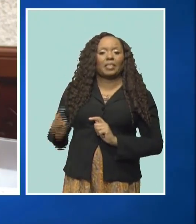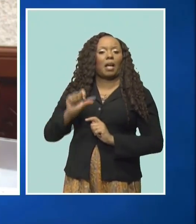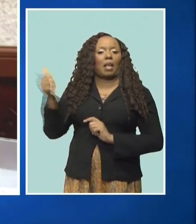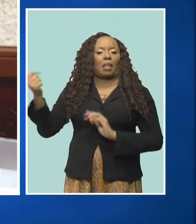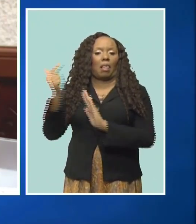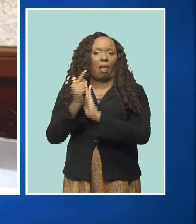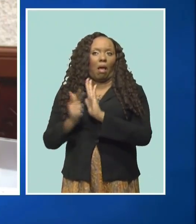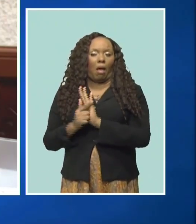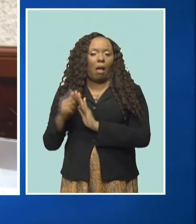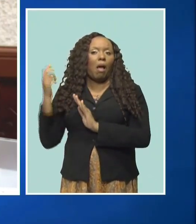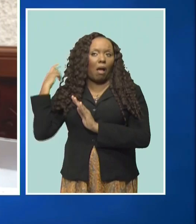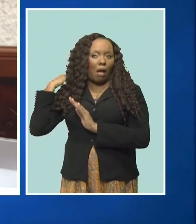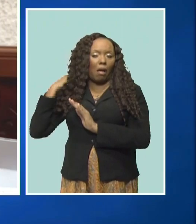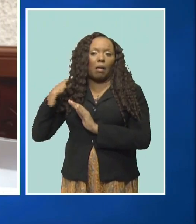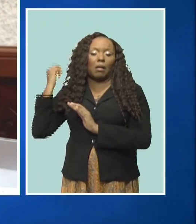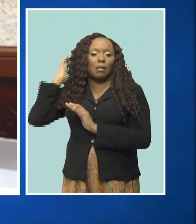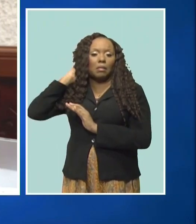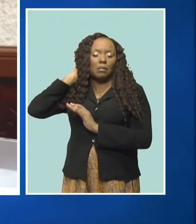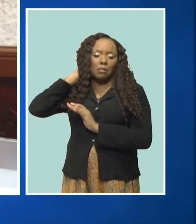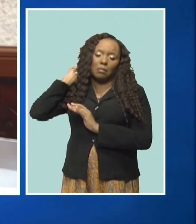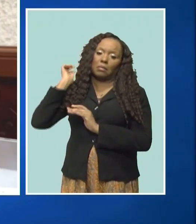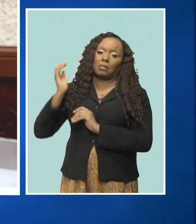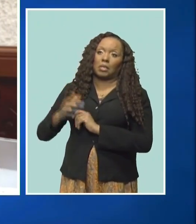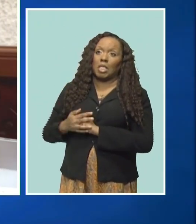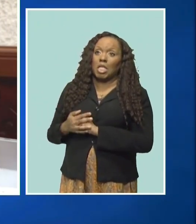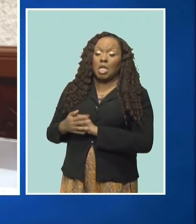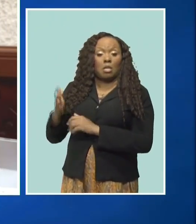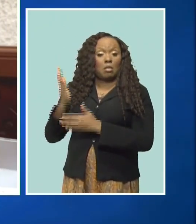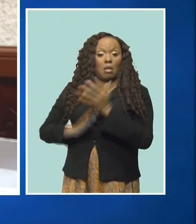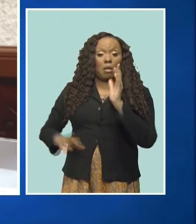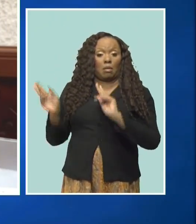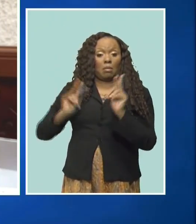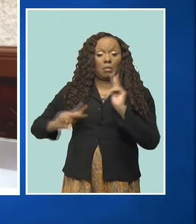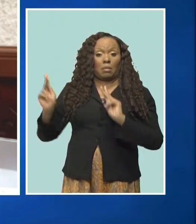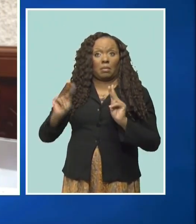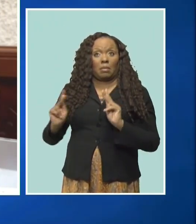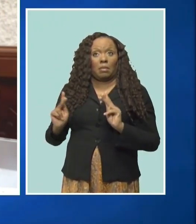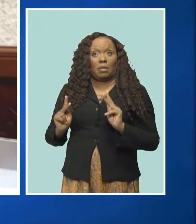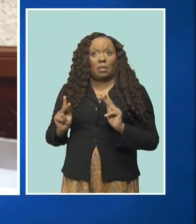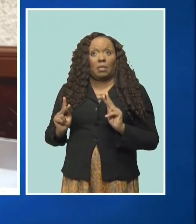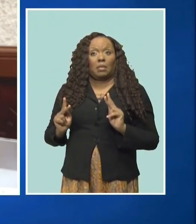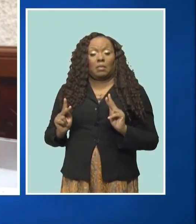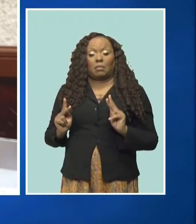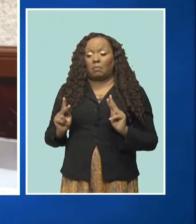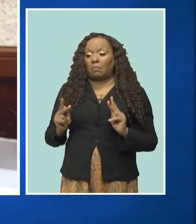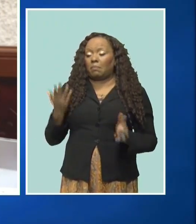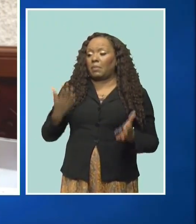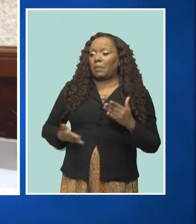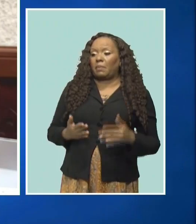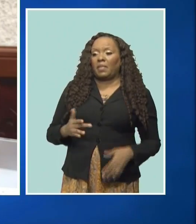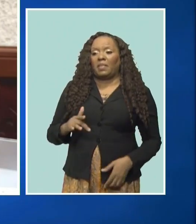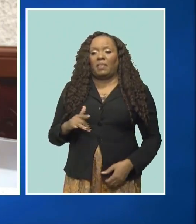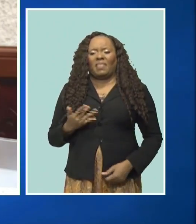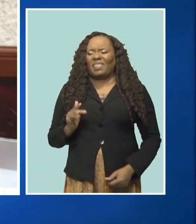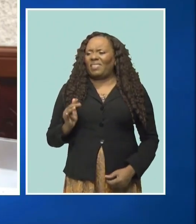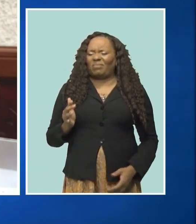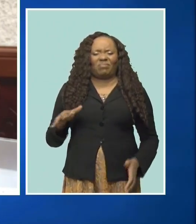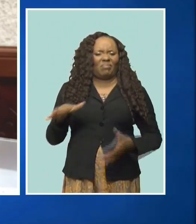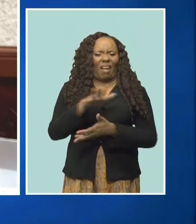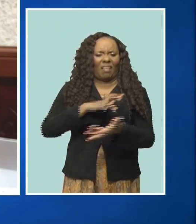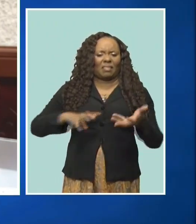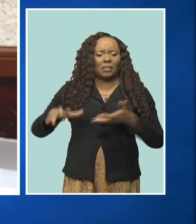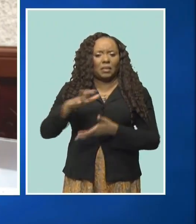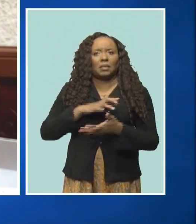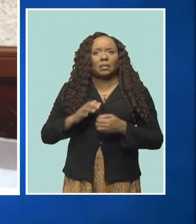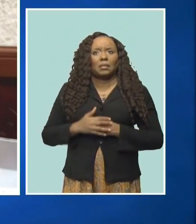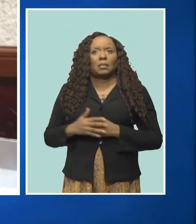law. So for those people who may not be within immediate hearing, who may find themselves a little bit confused,